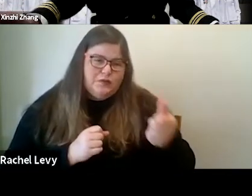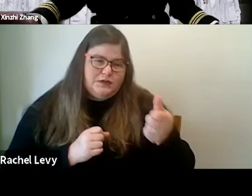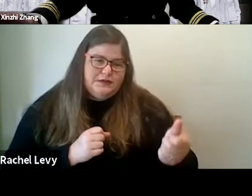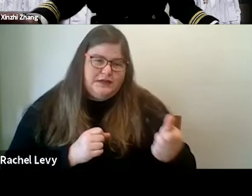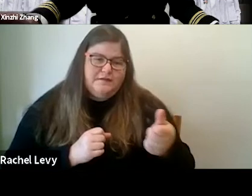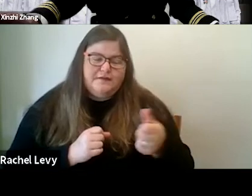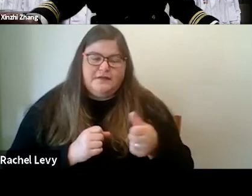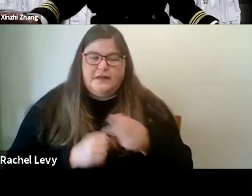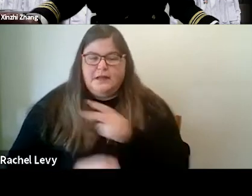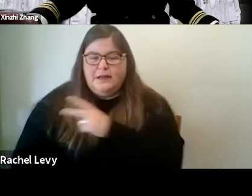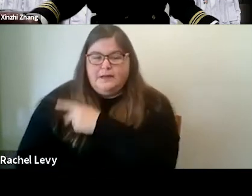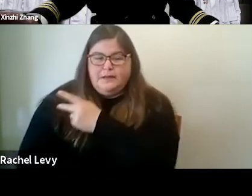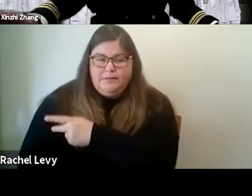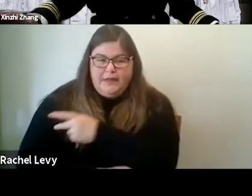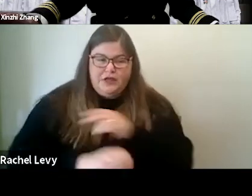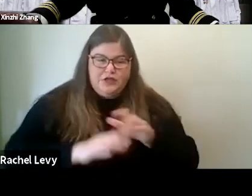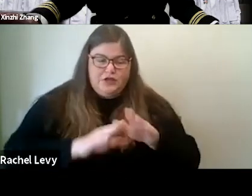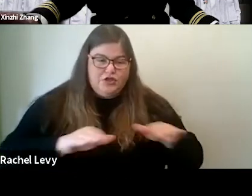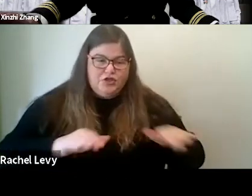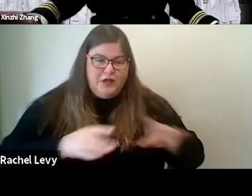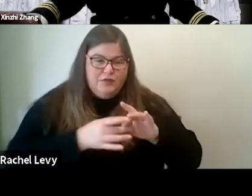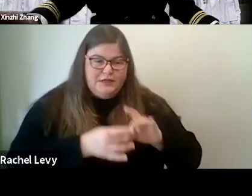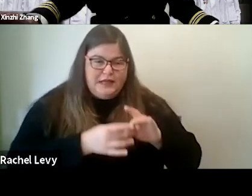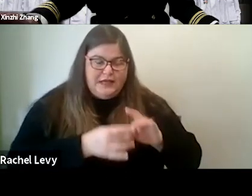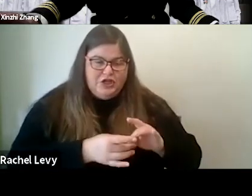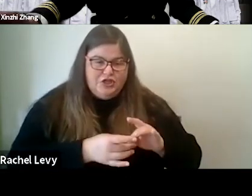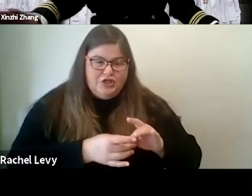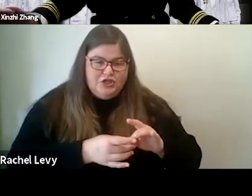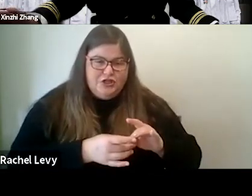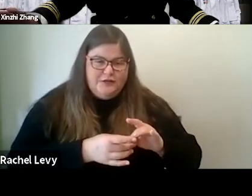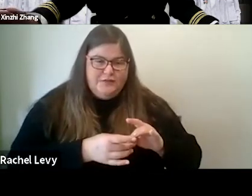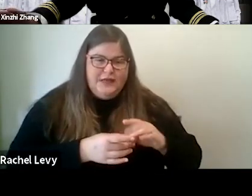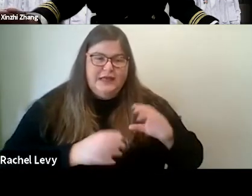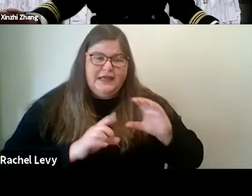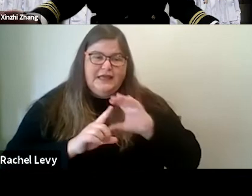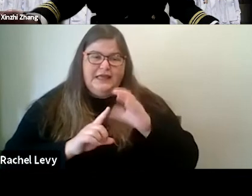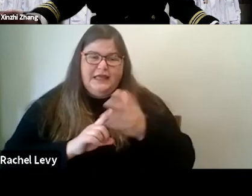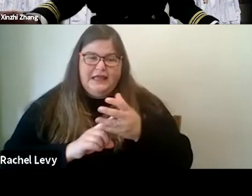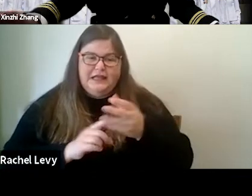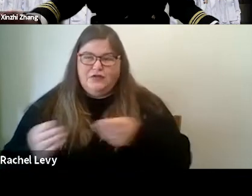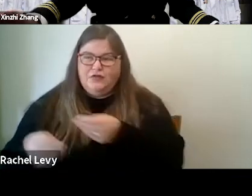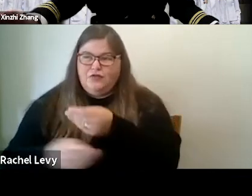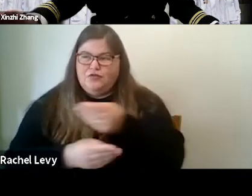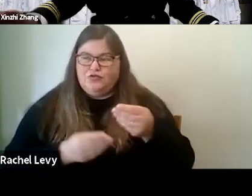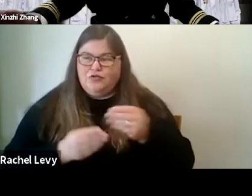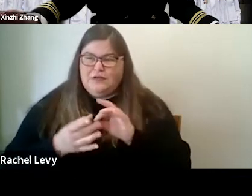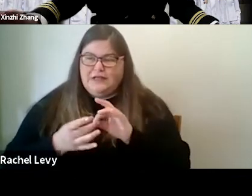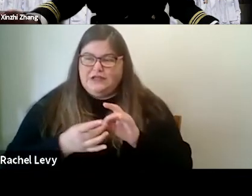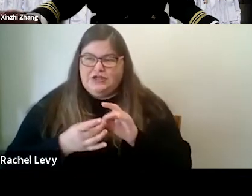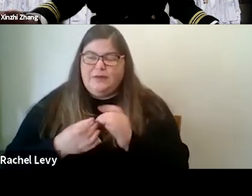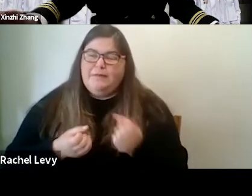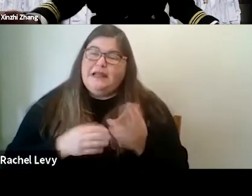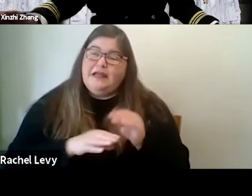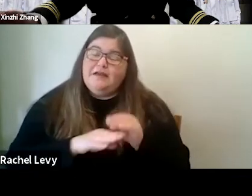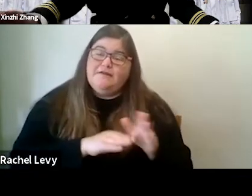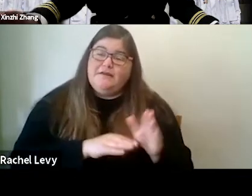relationship, intercultural, intergeneration differences. Many are affecting all populations, but they are seen specifically